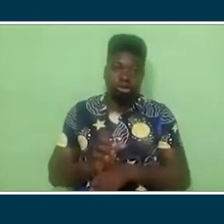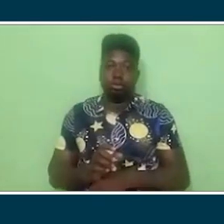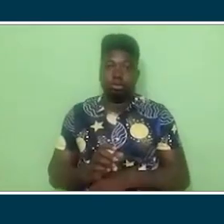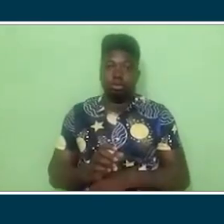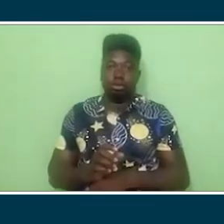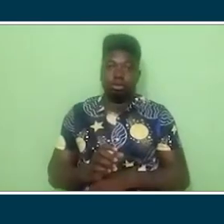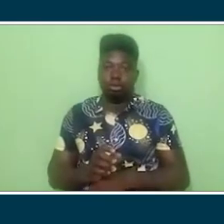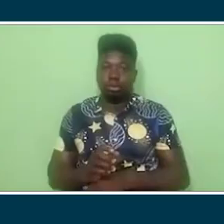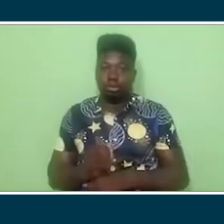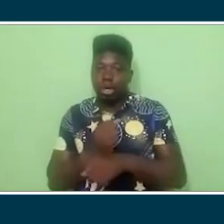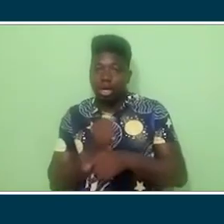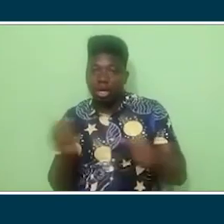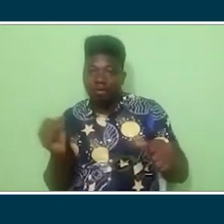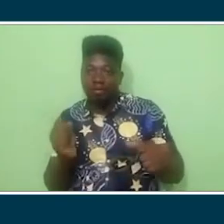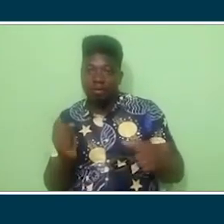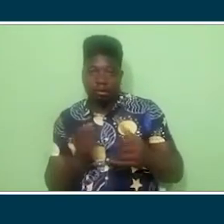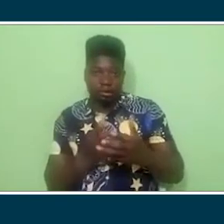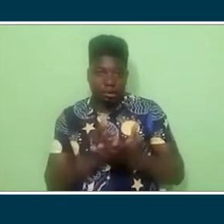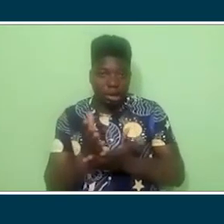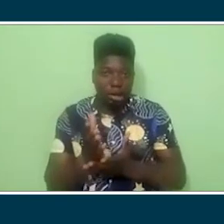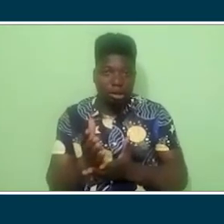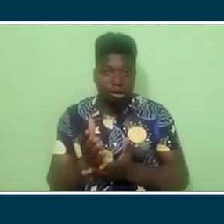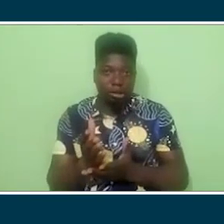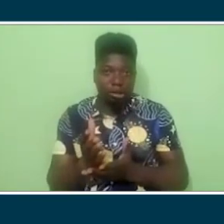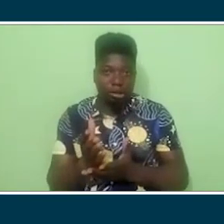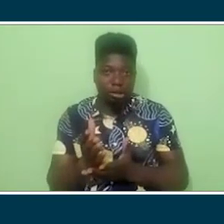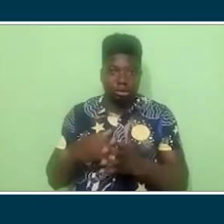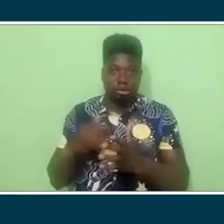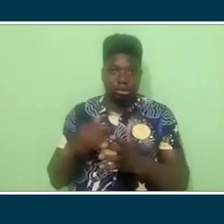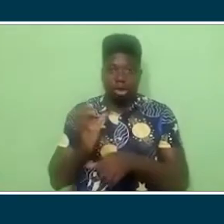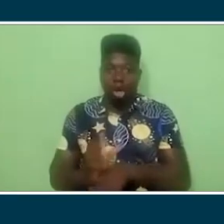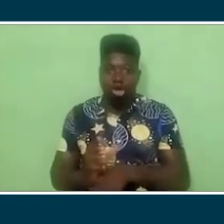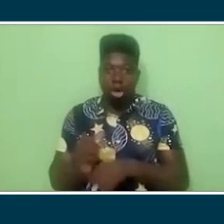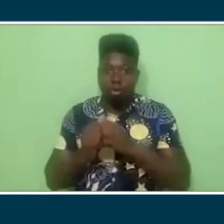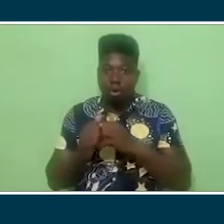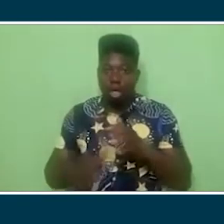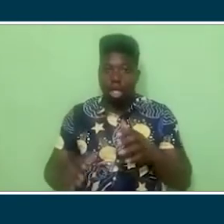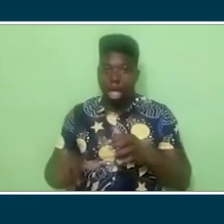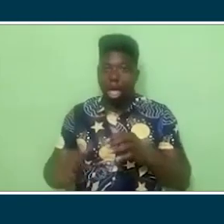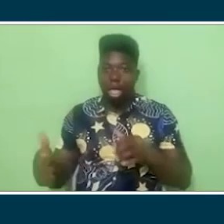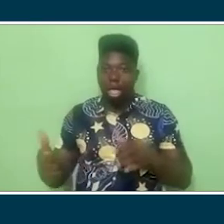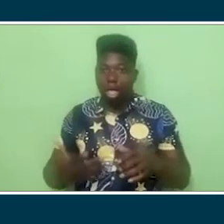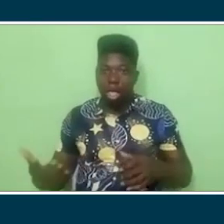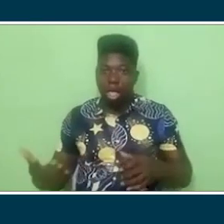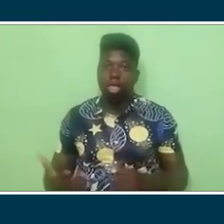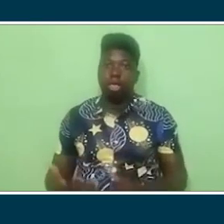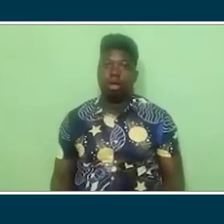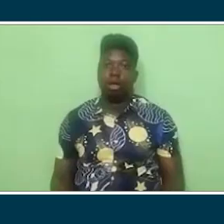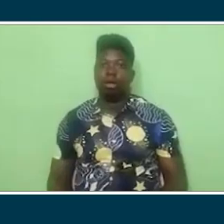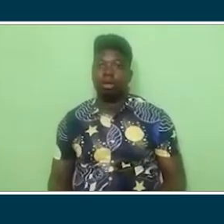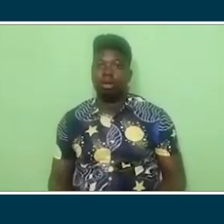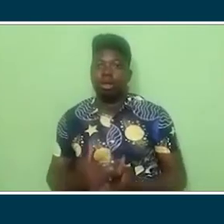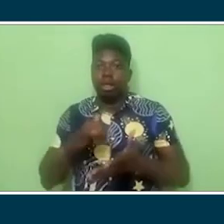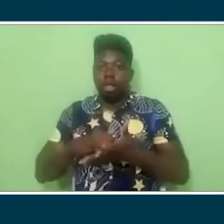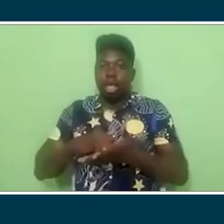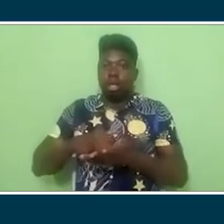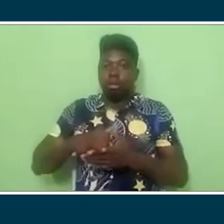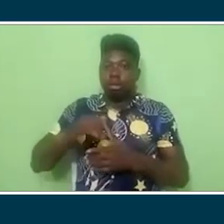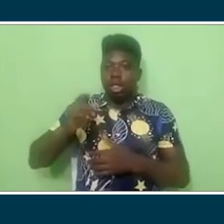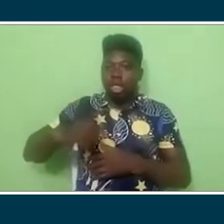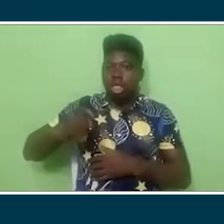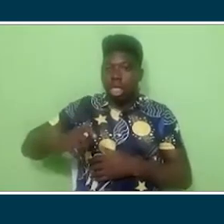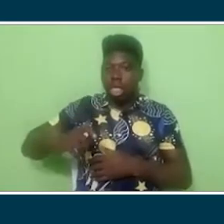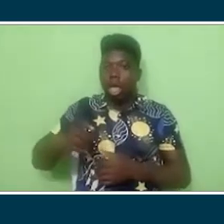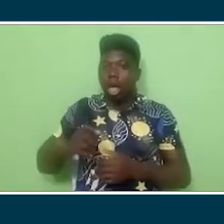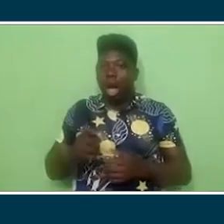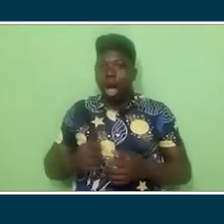place, but it's culture without all these other things that culture needs to thrive and to be supportive. It's culture without